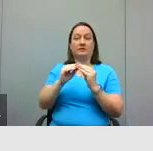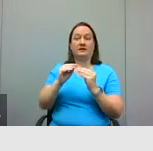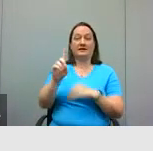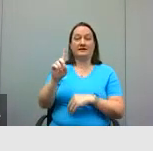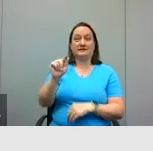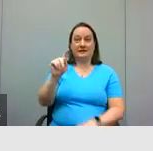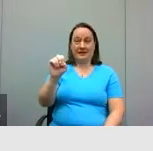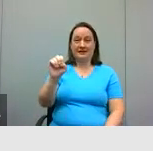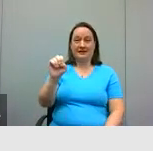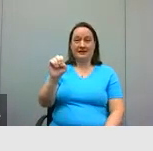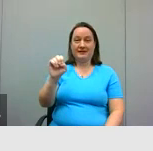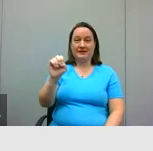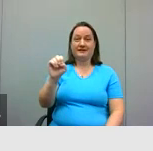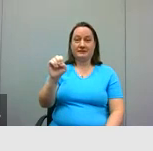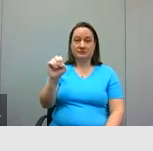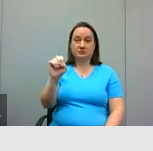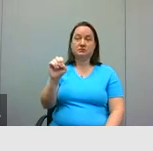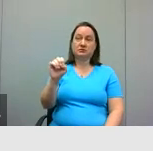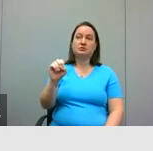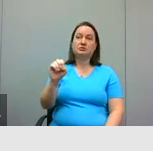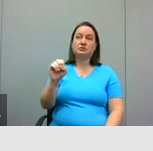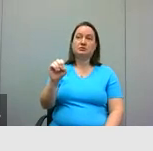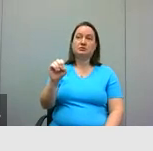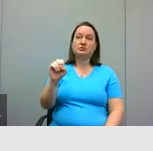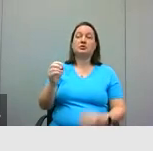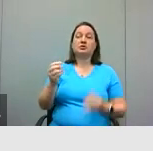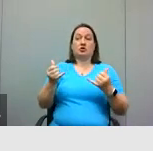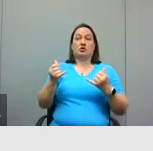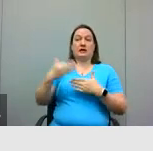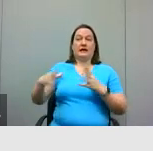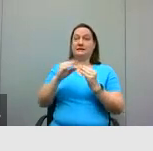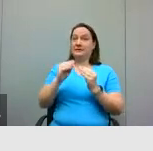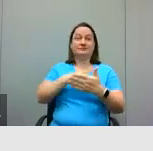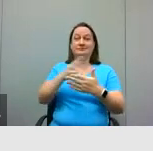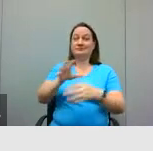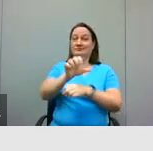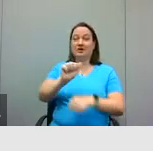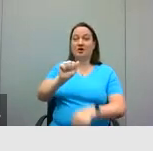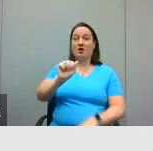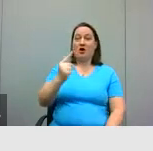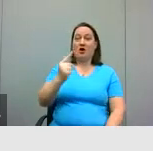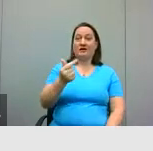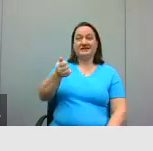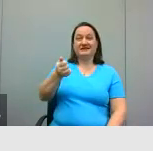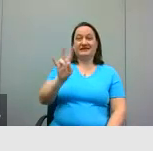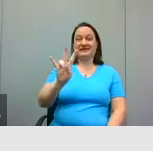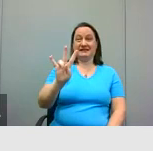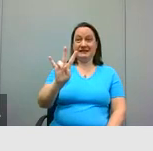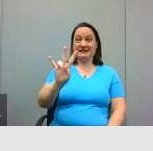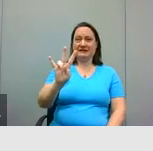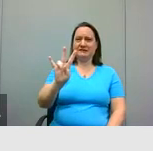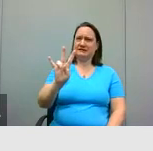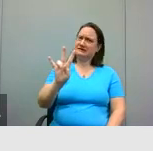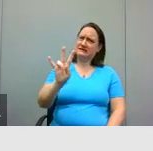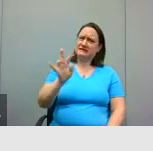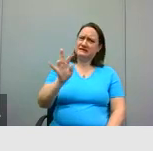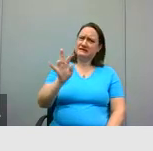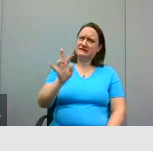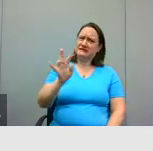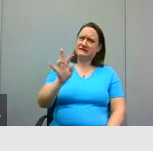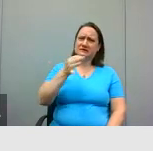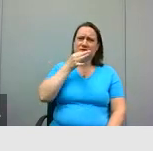meeting is scheduled for August 17th, but that is only a couple of weeks away, as